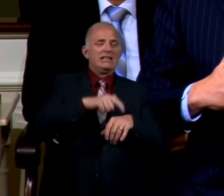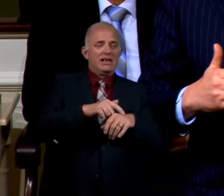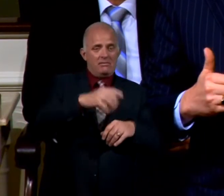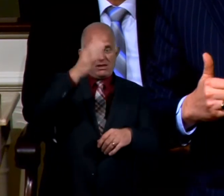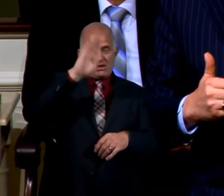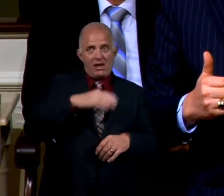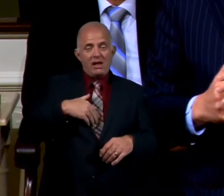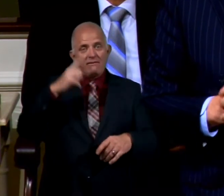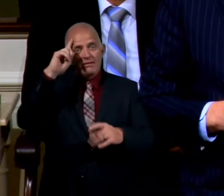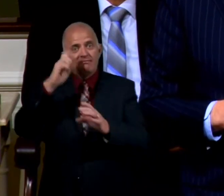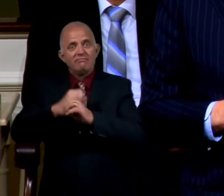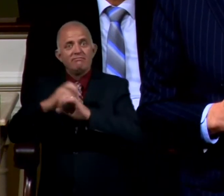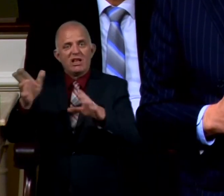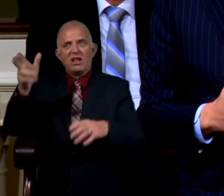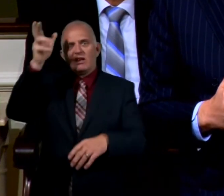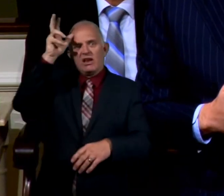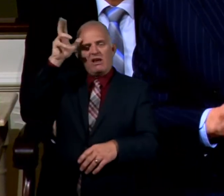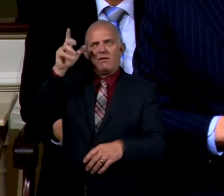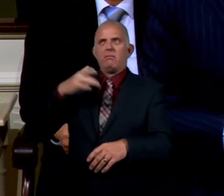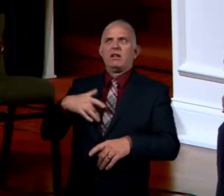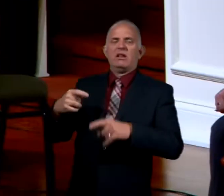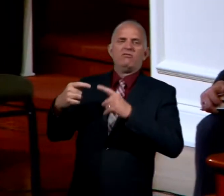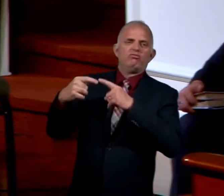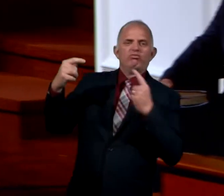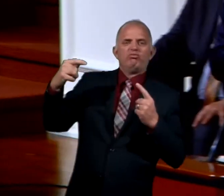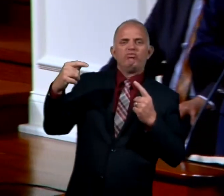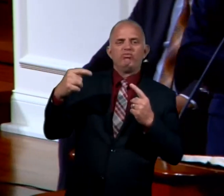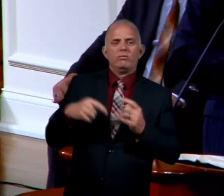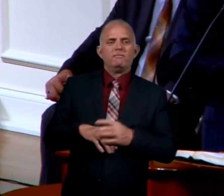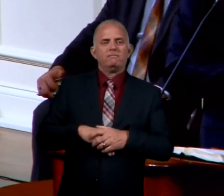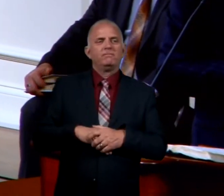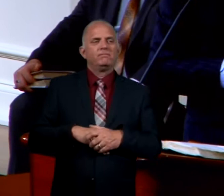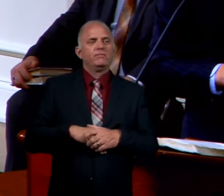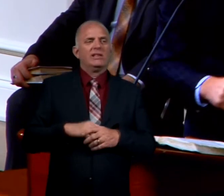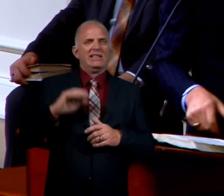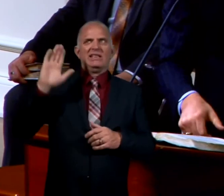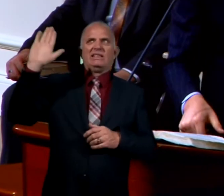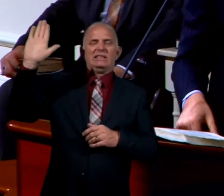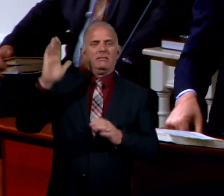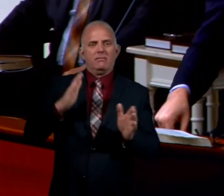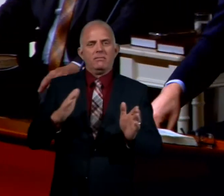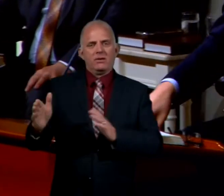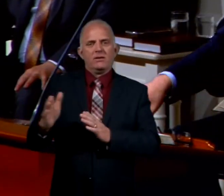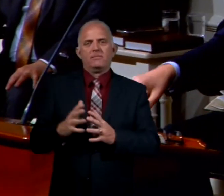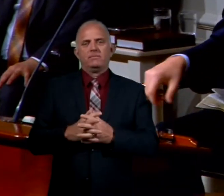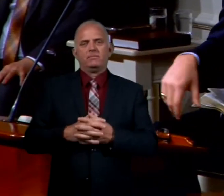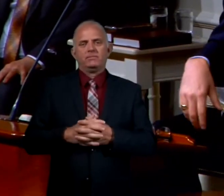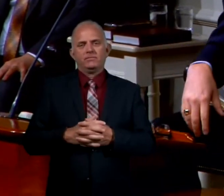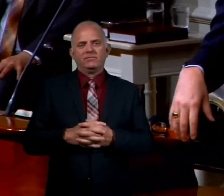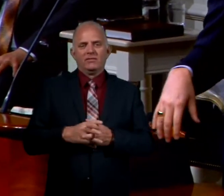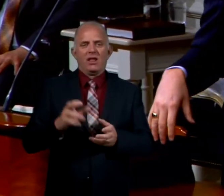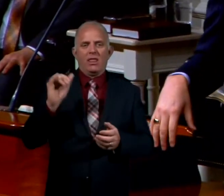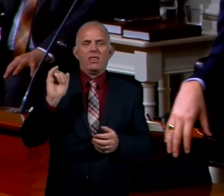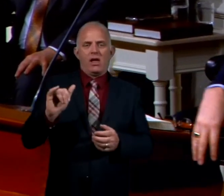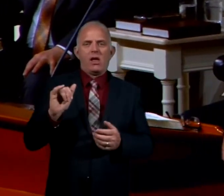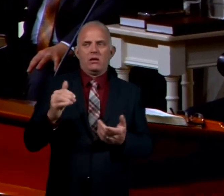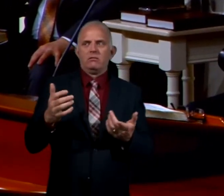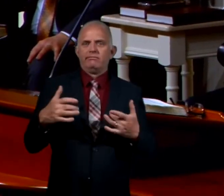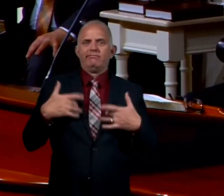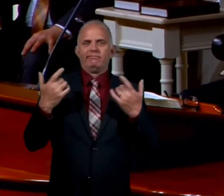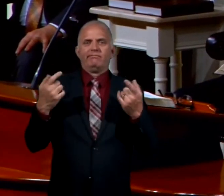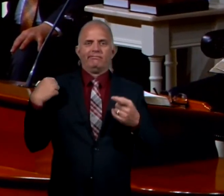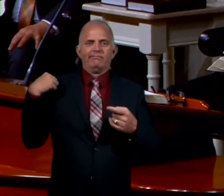Satan has a comment, and it's usually an antithesis to that. And that's the case in home. But I will say this,